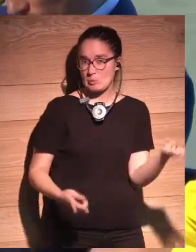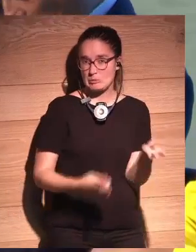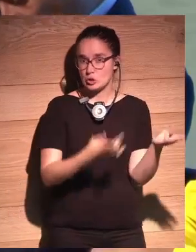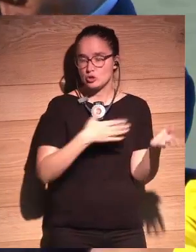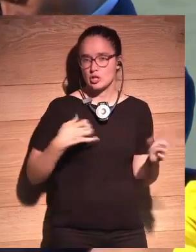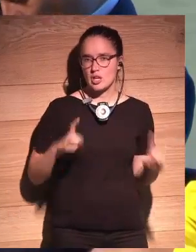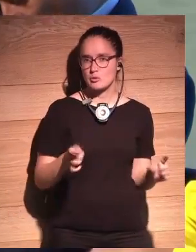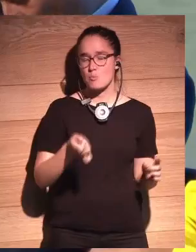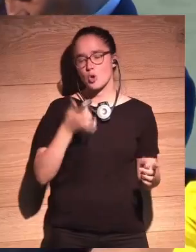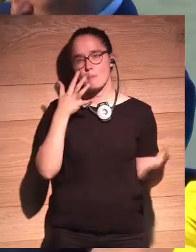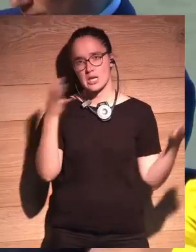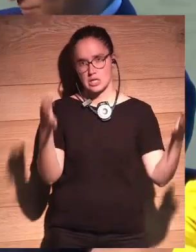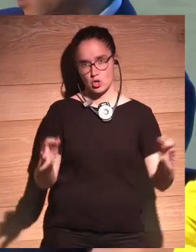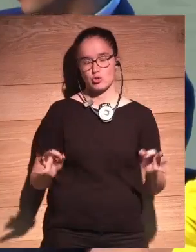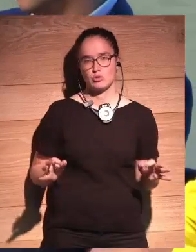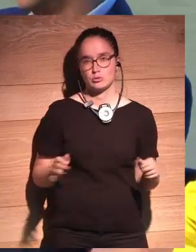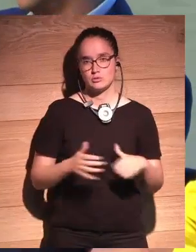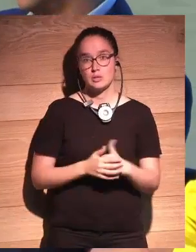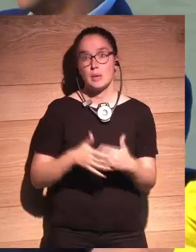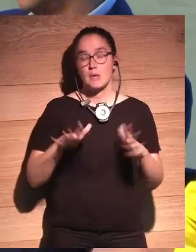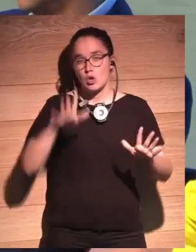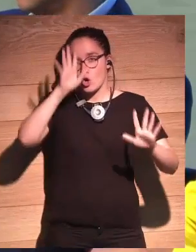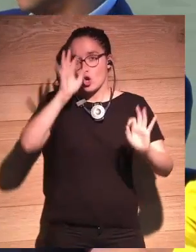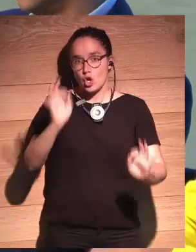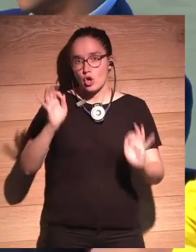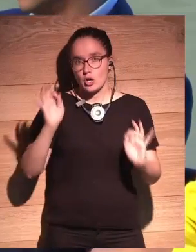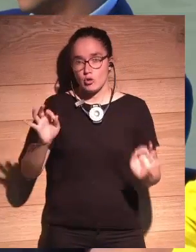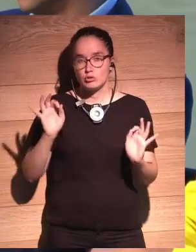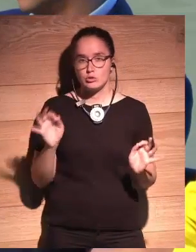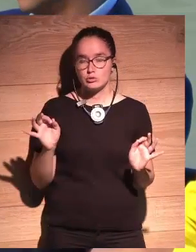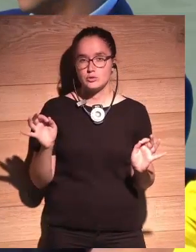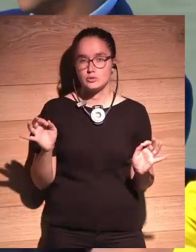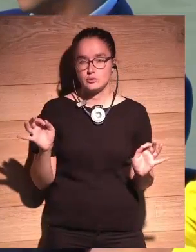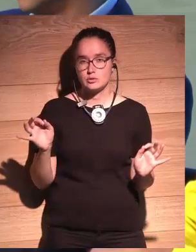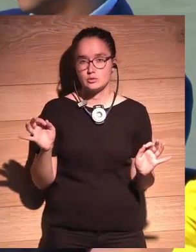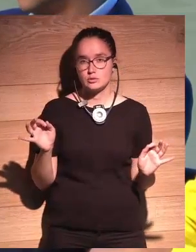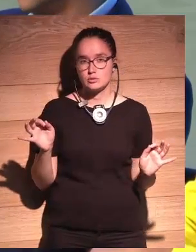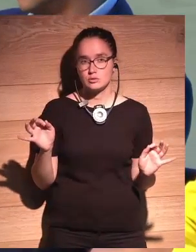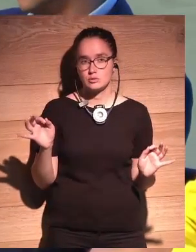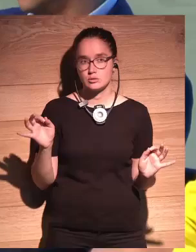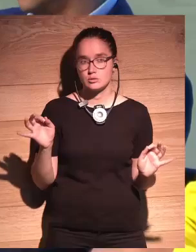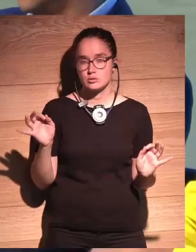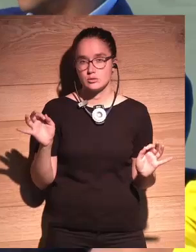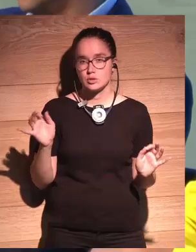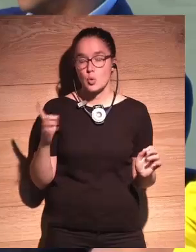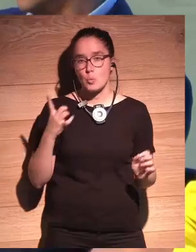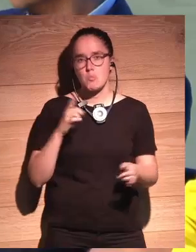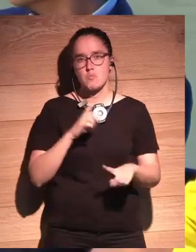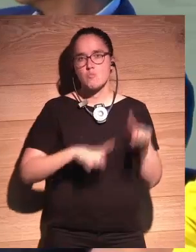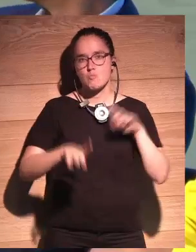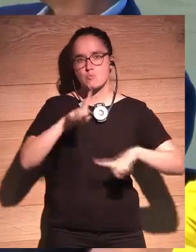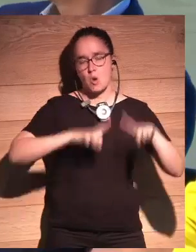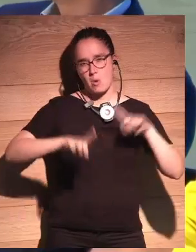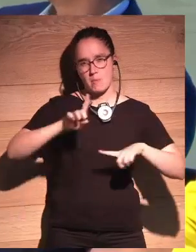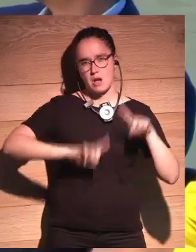dangerous. But of course, it's one of the issues you have on many levels. It's not prohibited